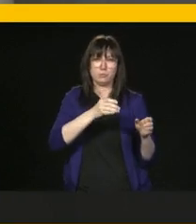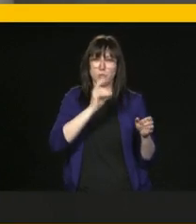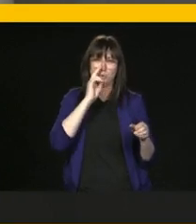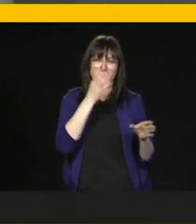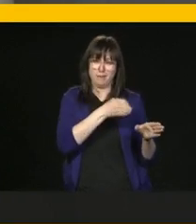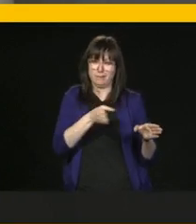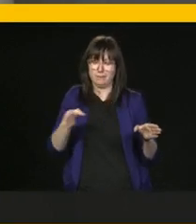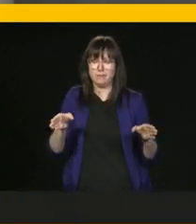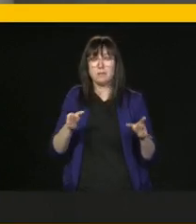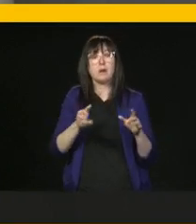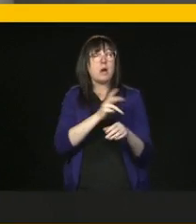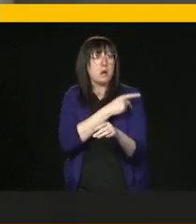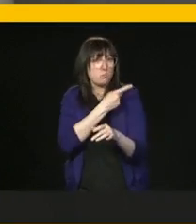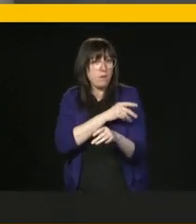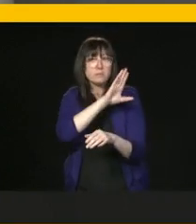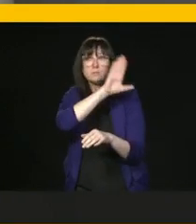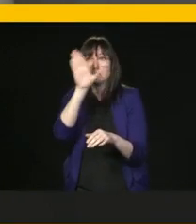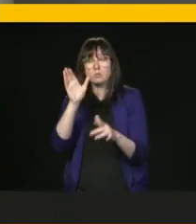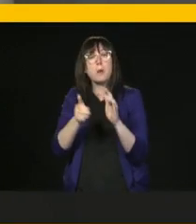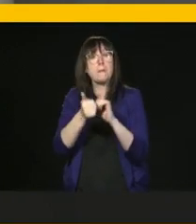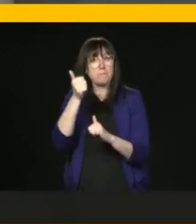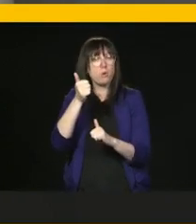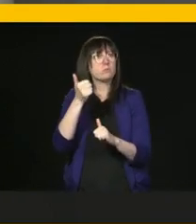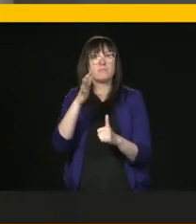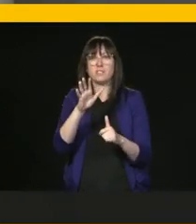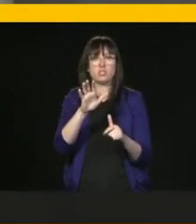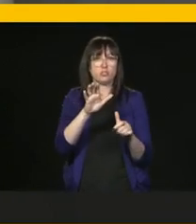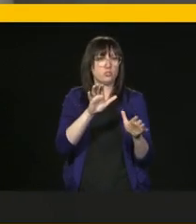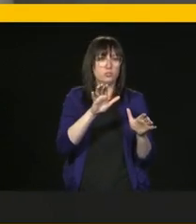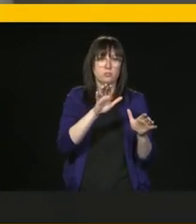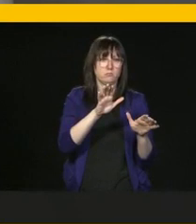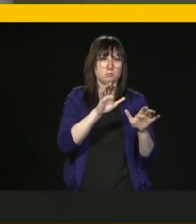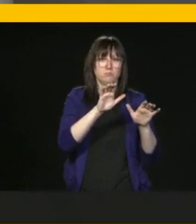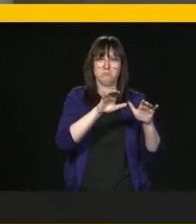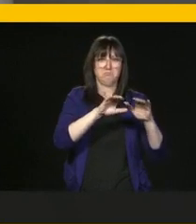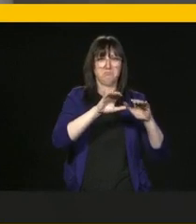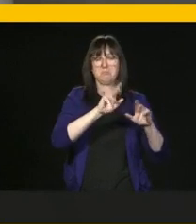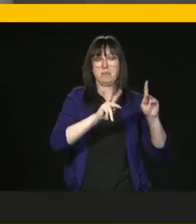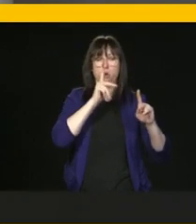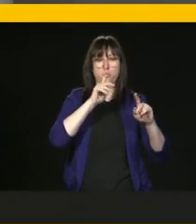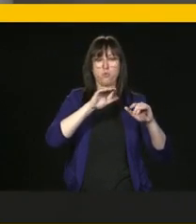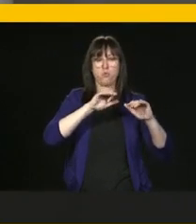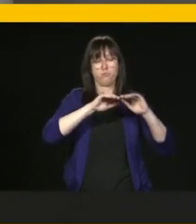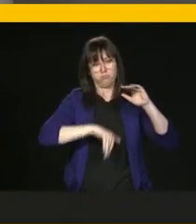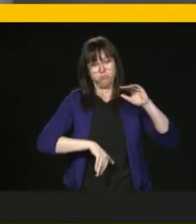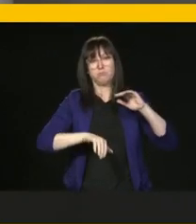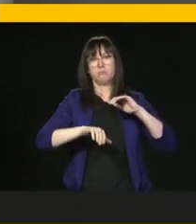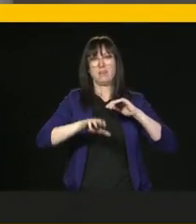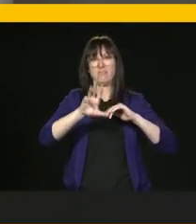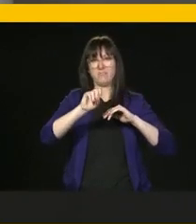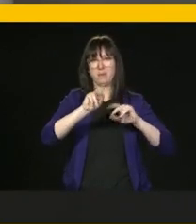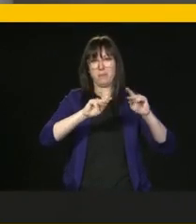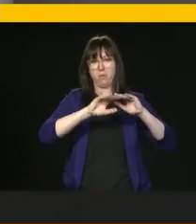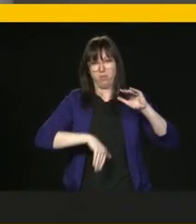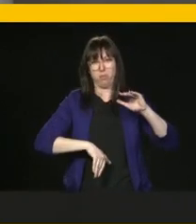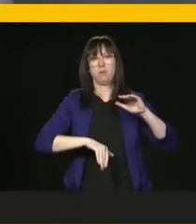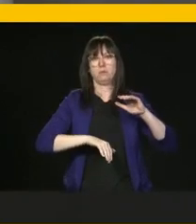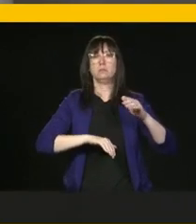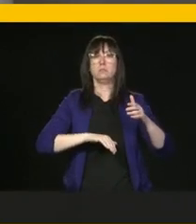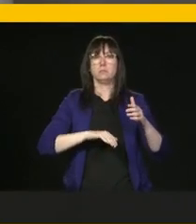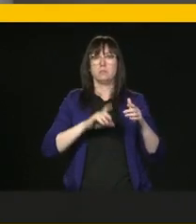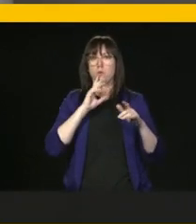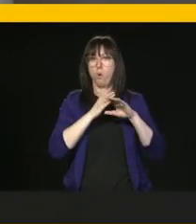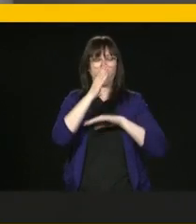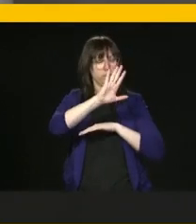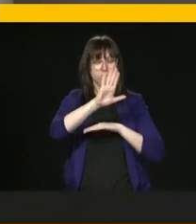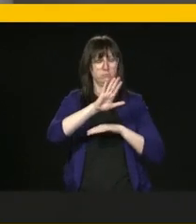already confined social gatherings to under 50. I think some have confined them to less than that. People have closed, some provinces and